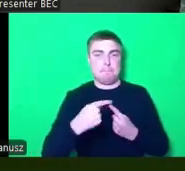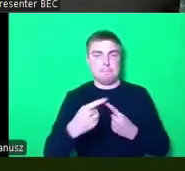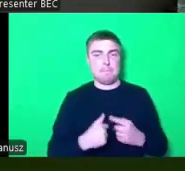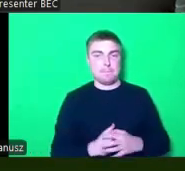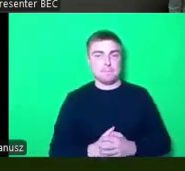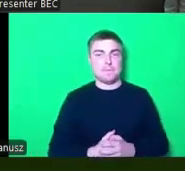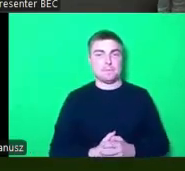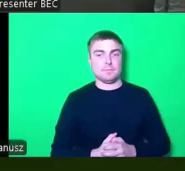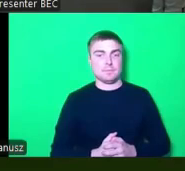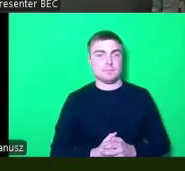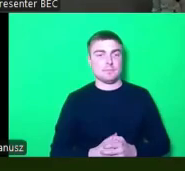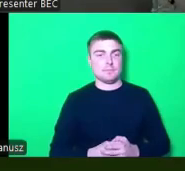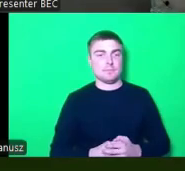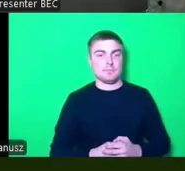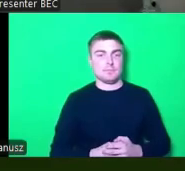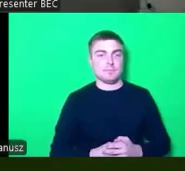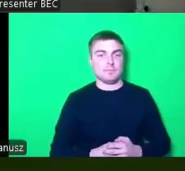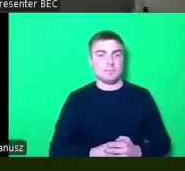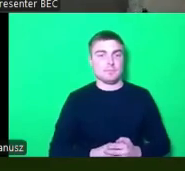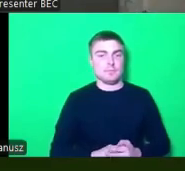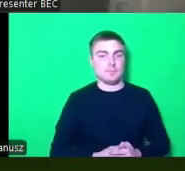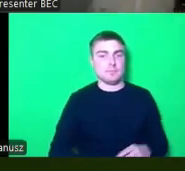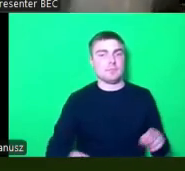But I want to add a fourth rule to this